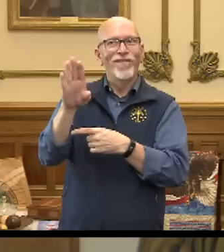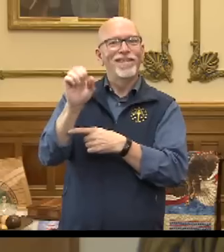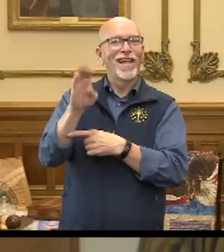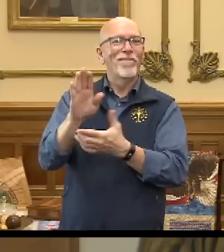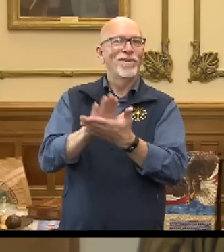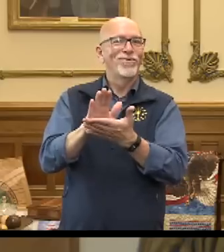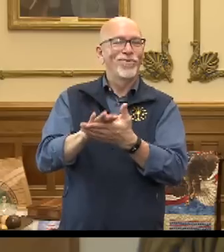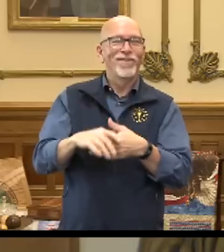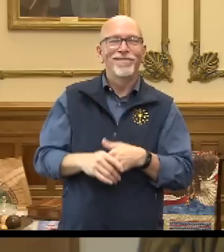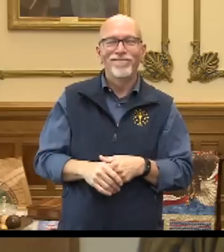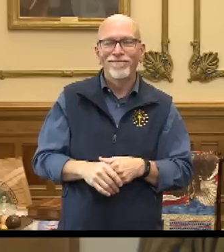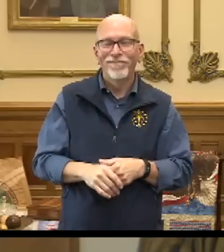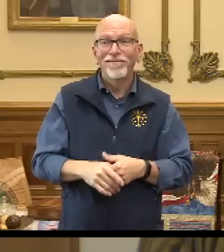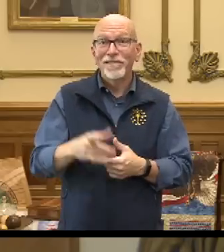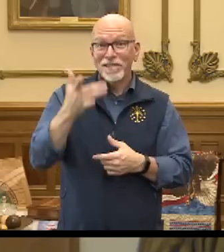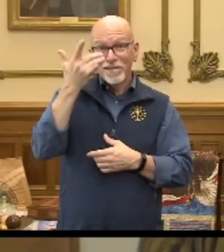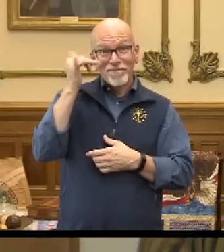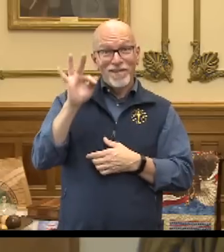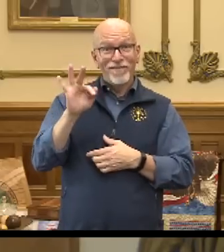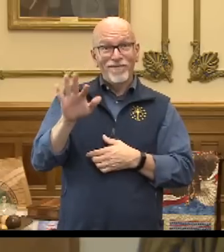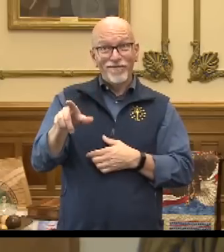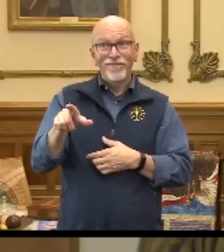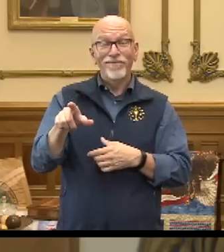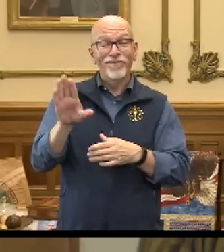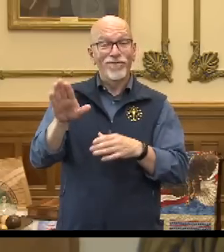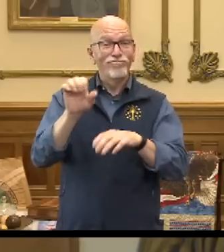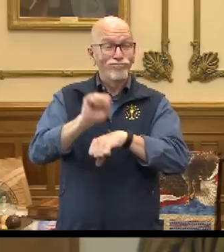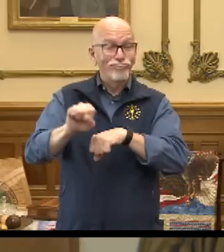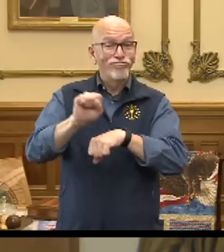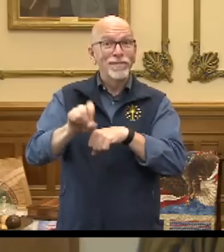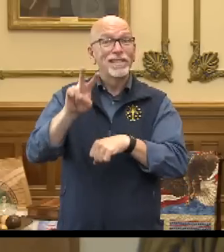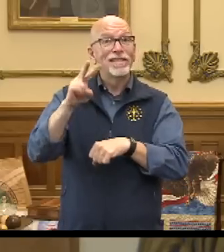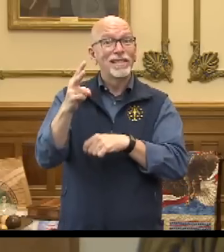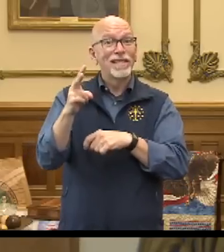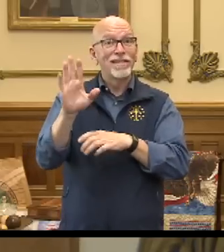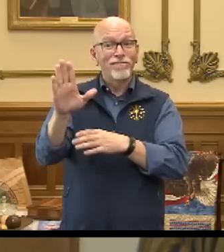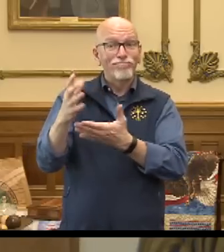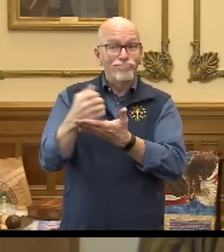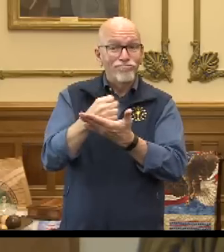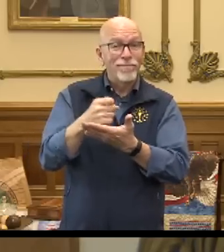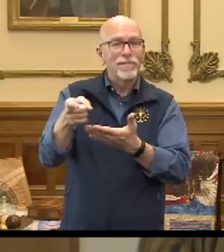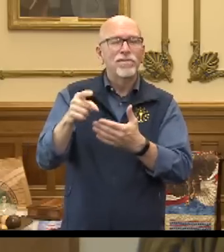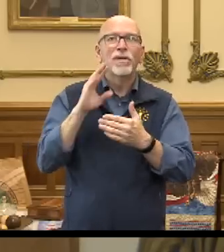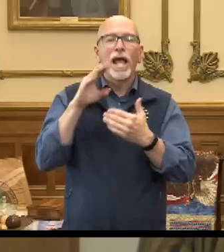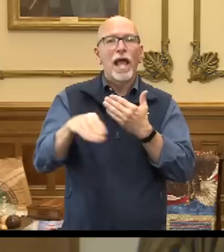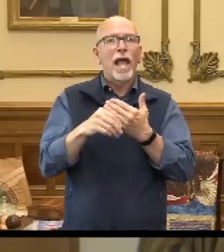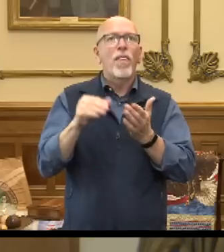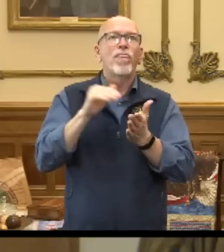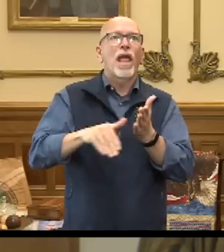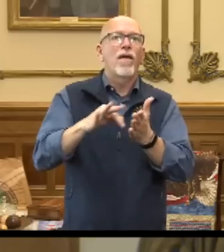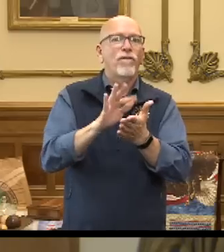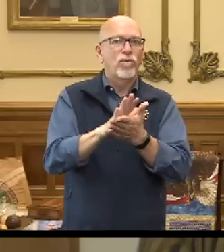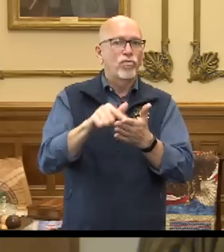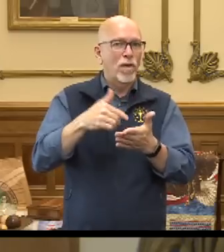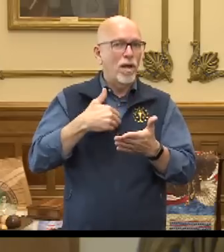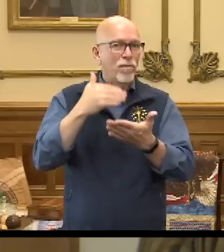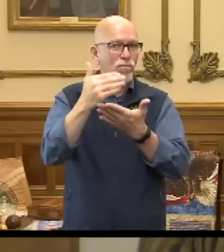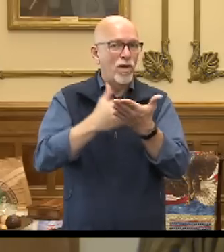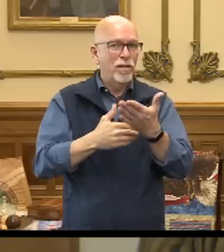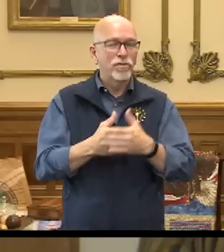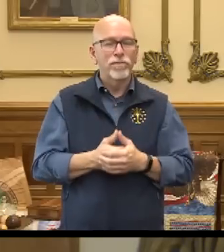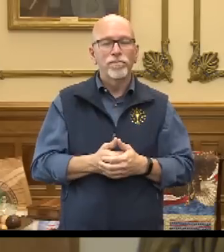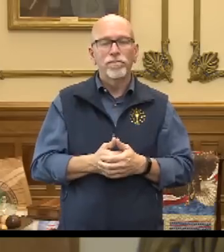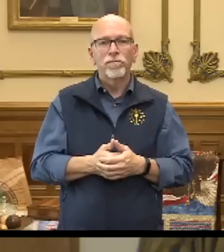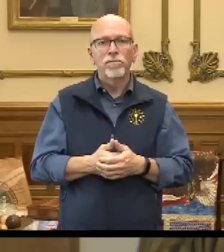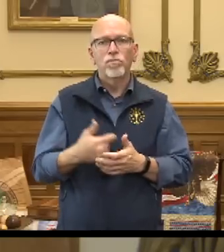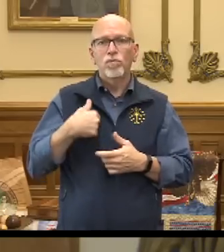schools. Because of their efforts, the second day of data collection added 1,000 schools to the reporting roster. We were